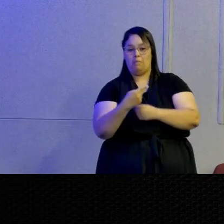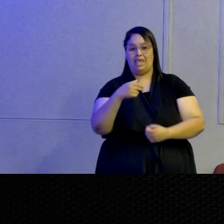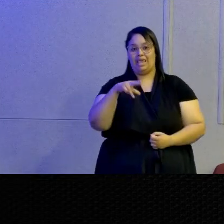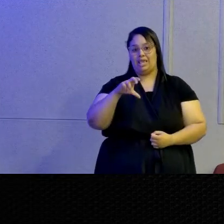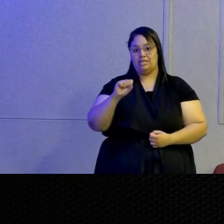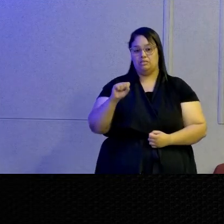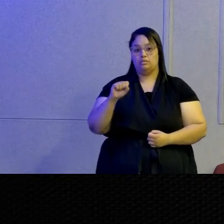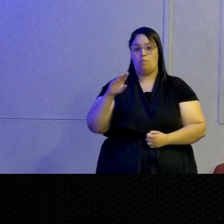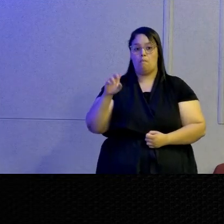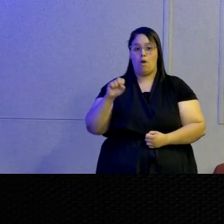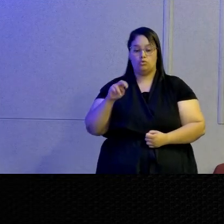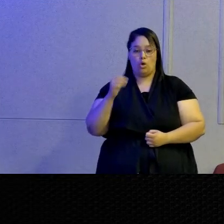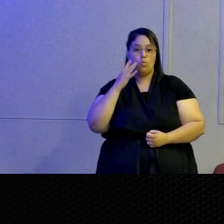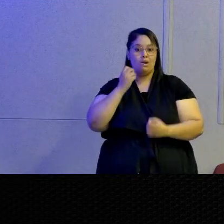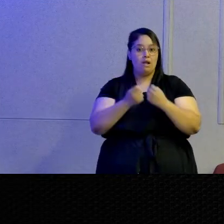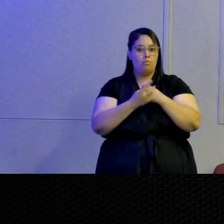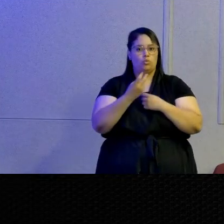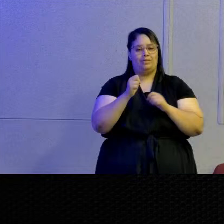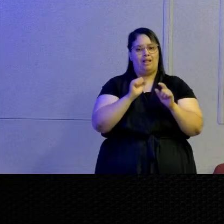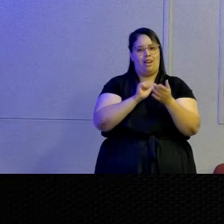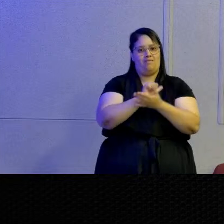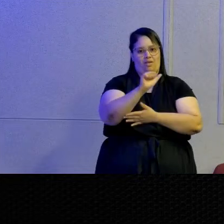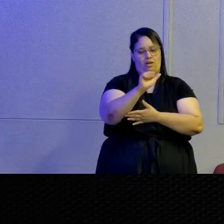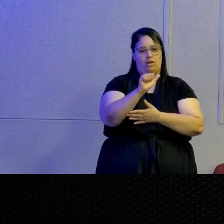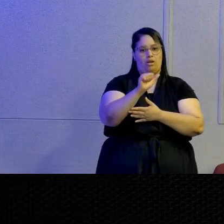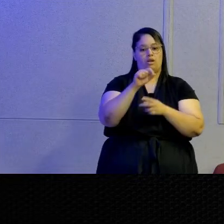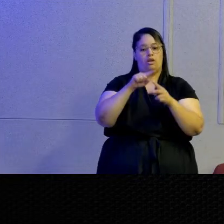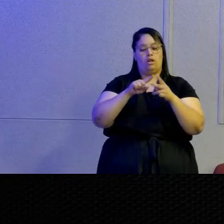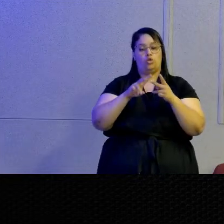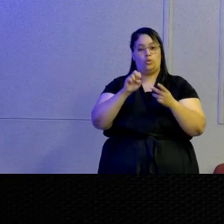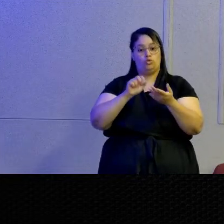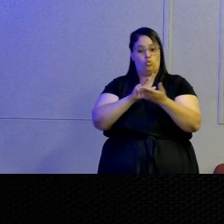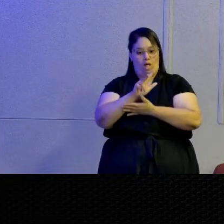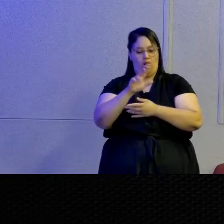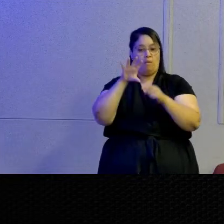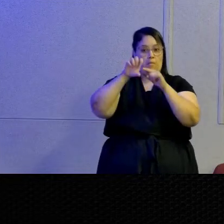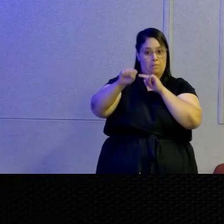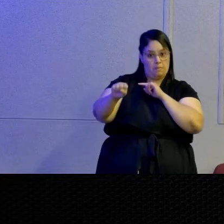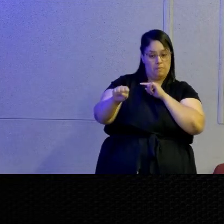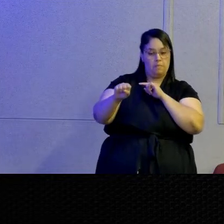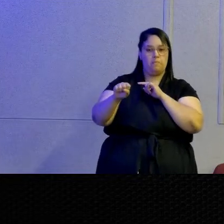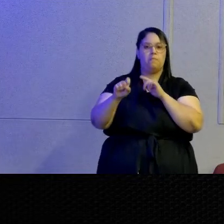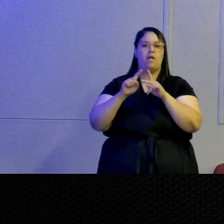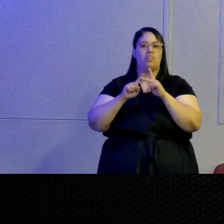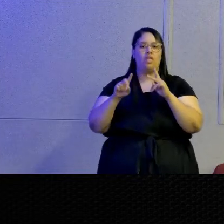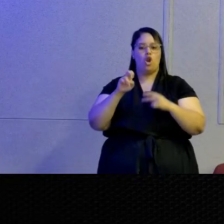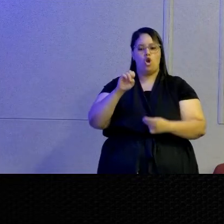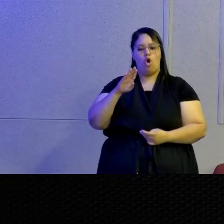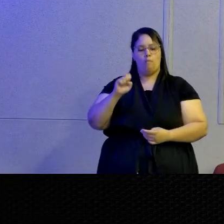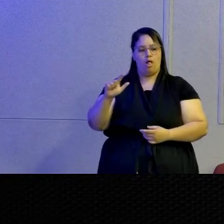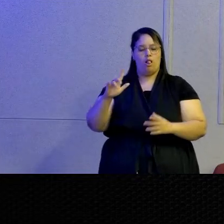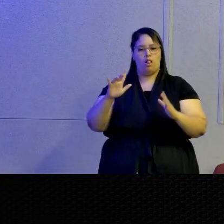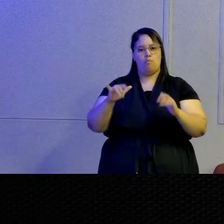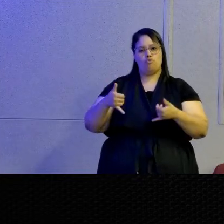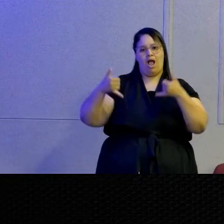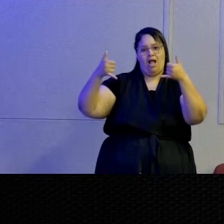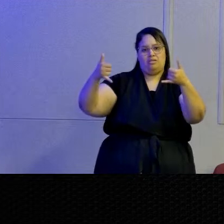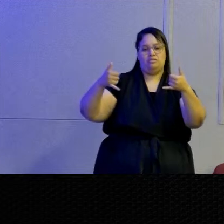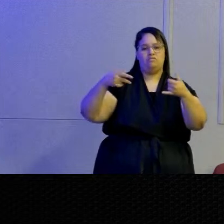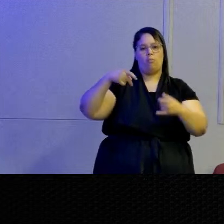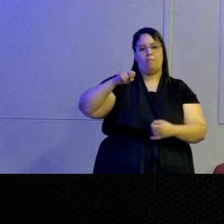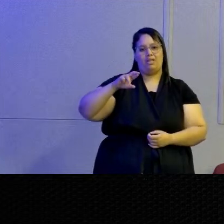2011, the discovery in 2012, Nobel Prize for Peter Higgs and his colleague